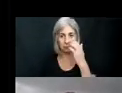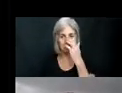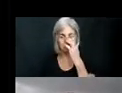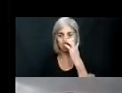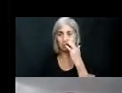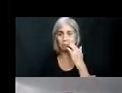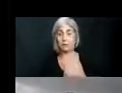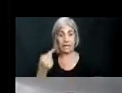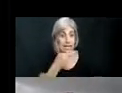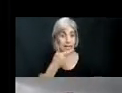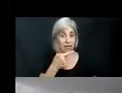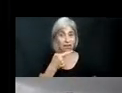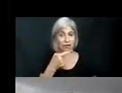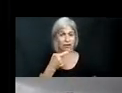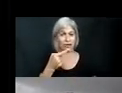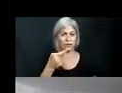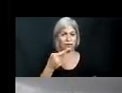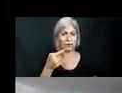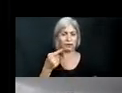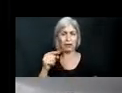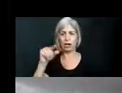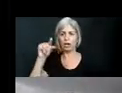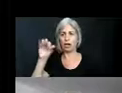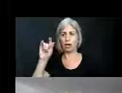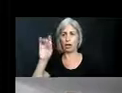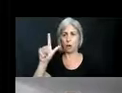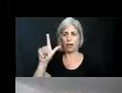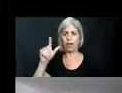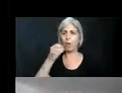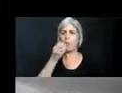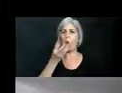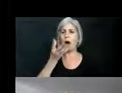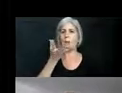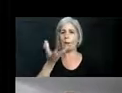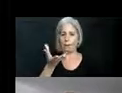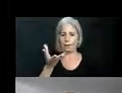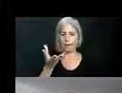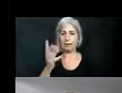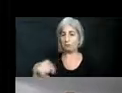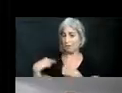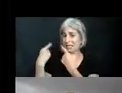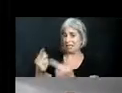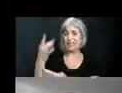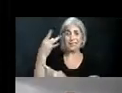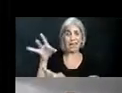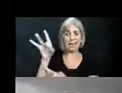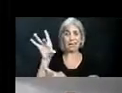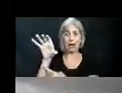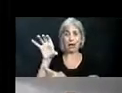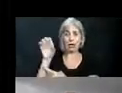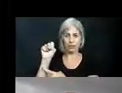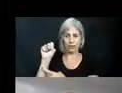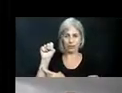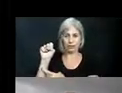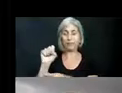So here's the basic science of global warming and it's been understood by scientists since the 1800s. So energy